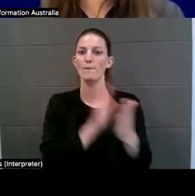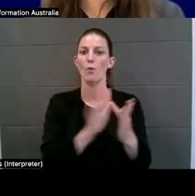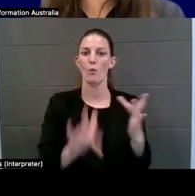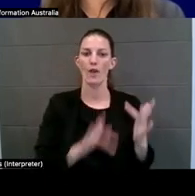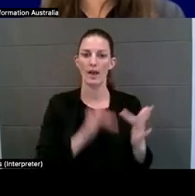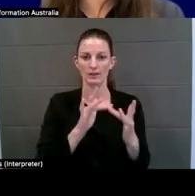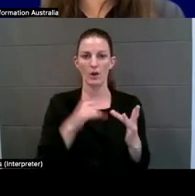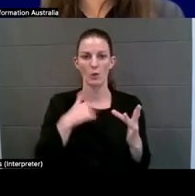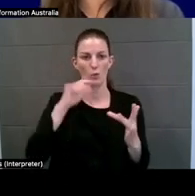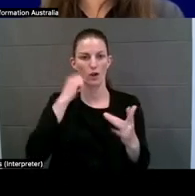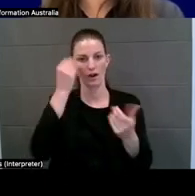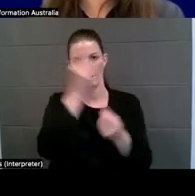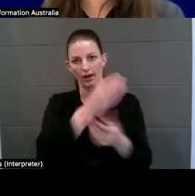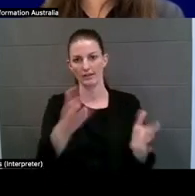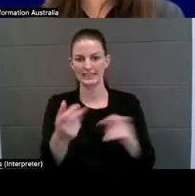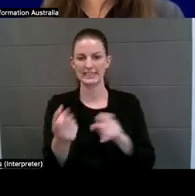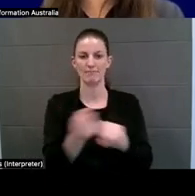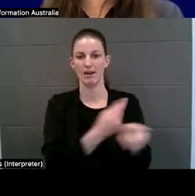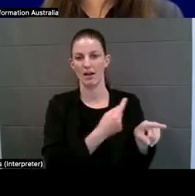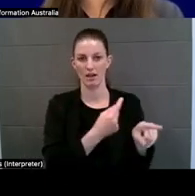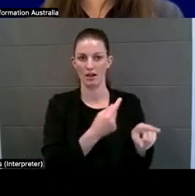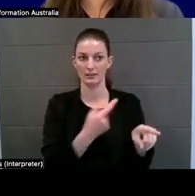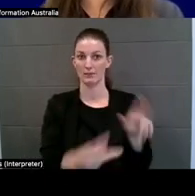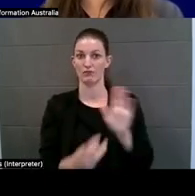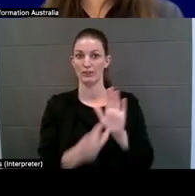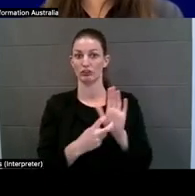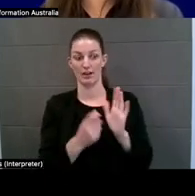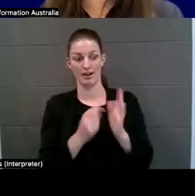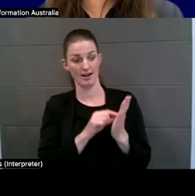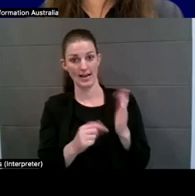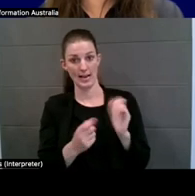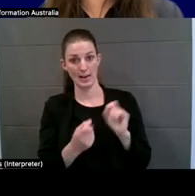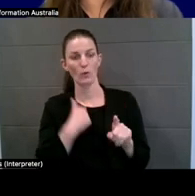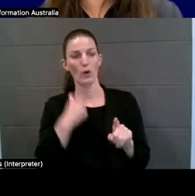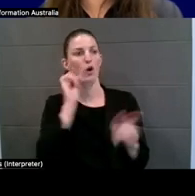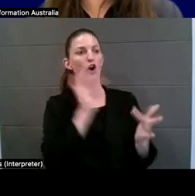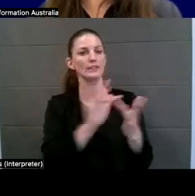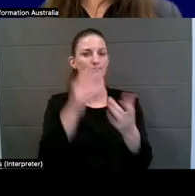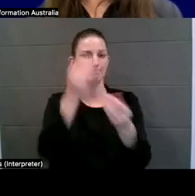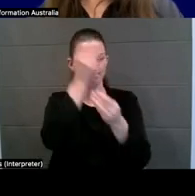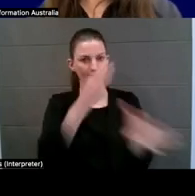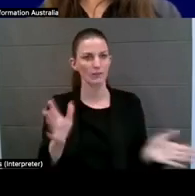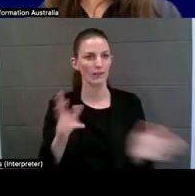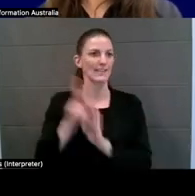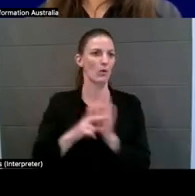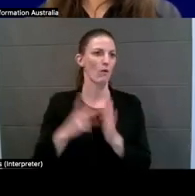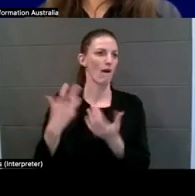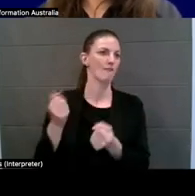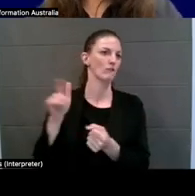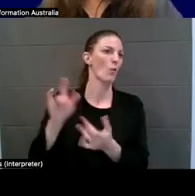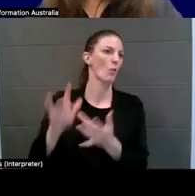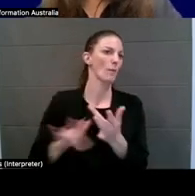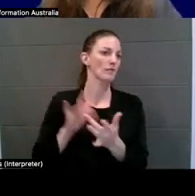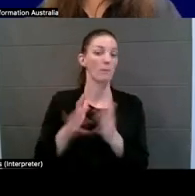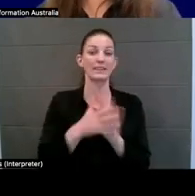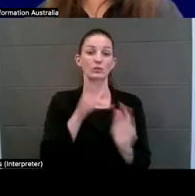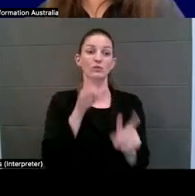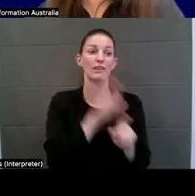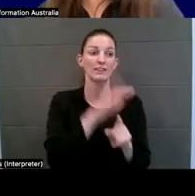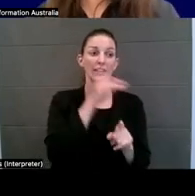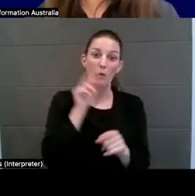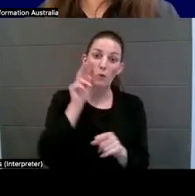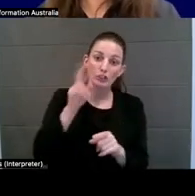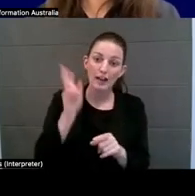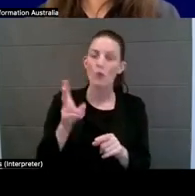notified via the emails that you registered on. So you can watch again or share with others. Right, and thank you very much.